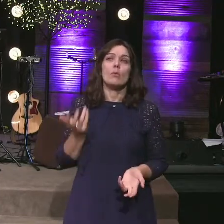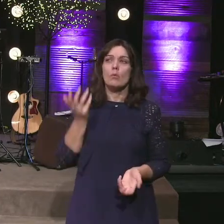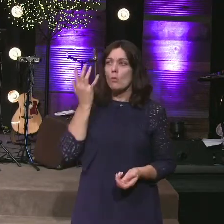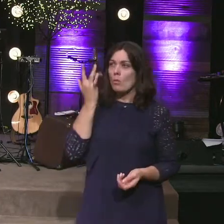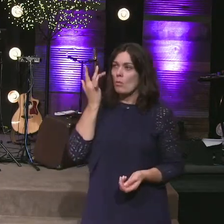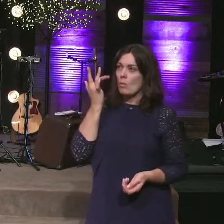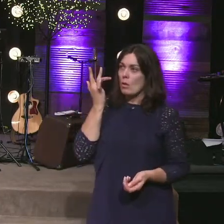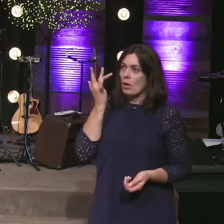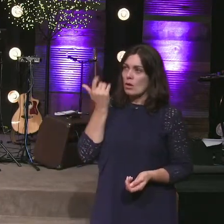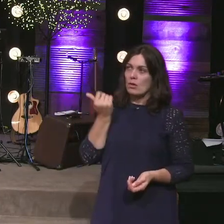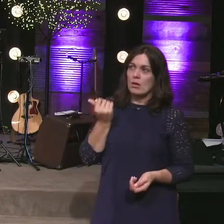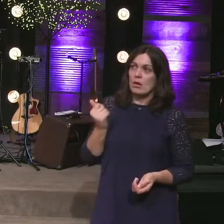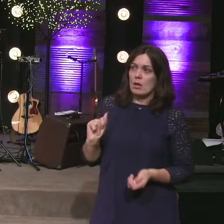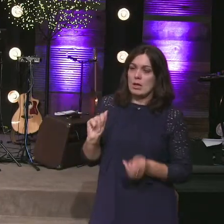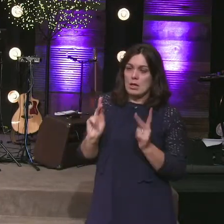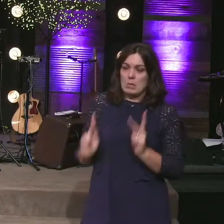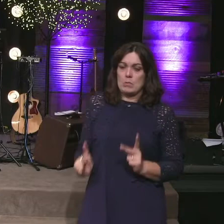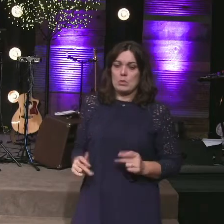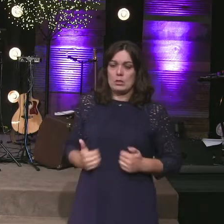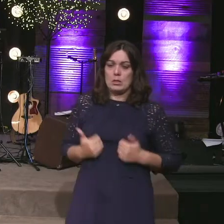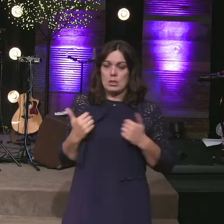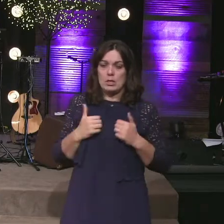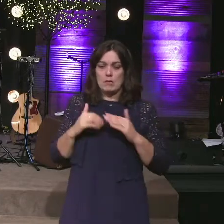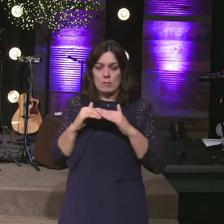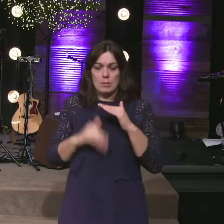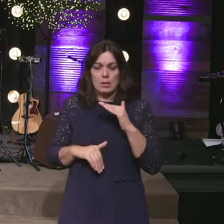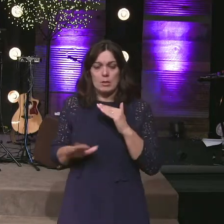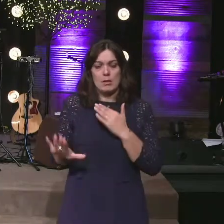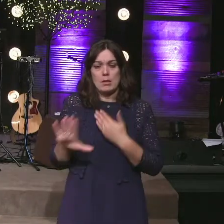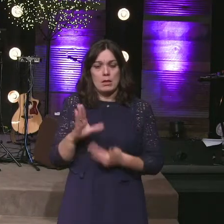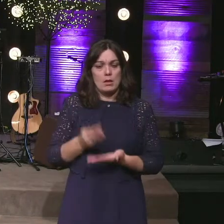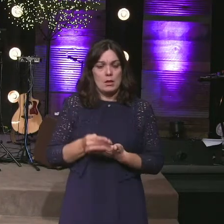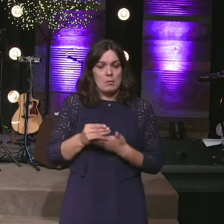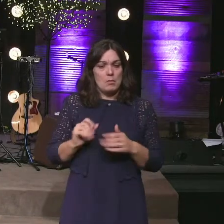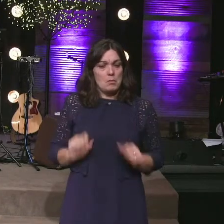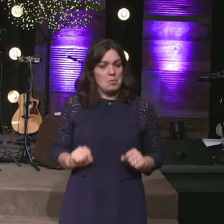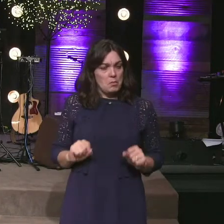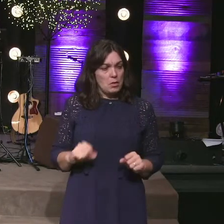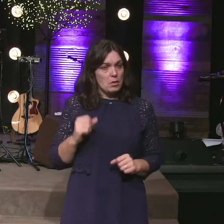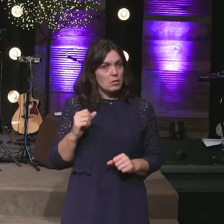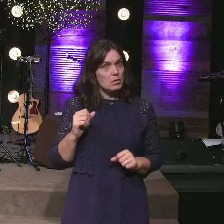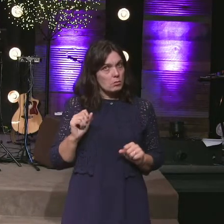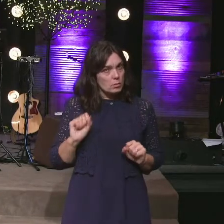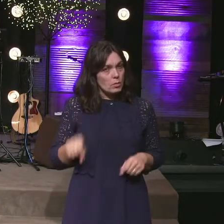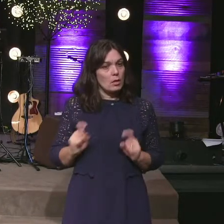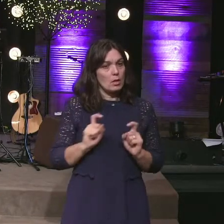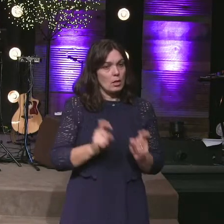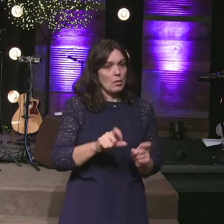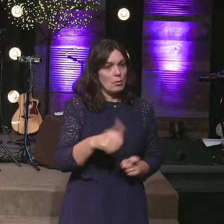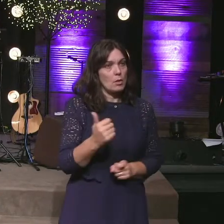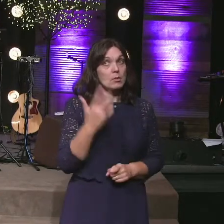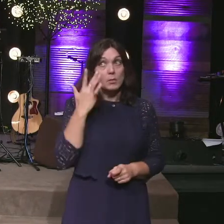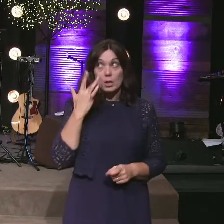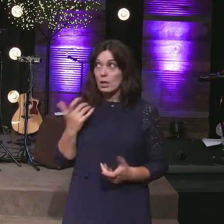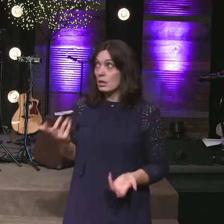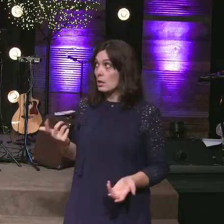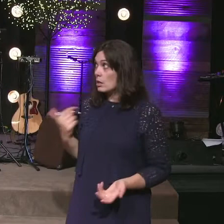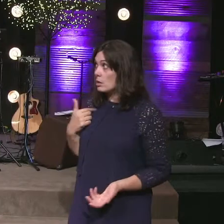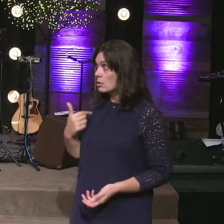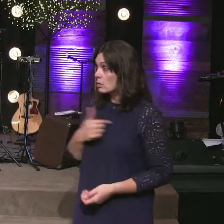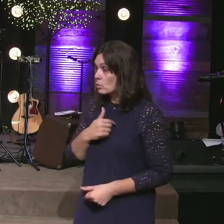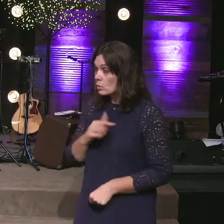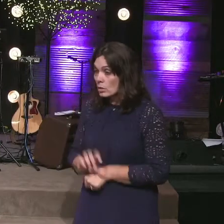person live beneath their means so that they can help others? Because we're the